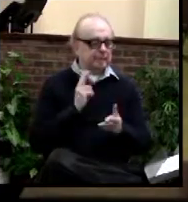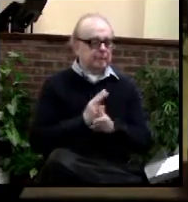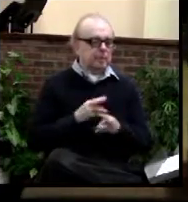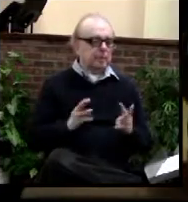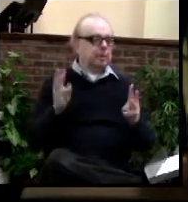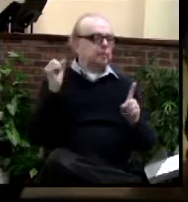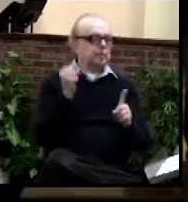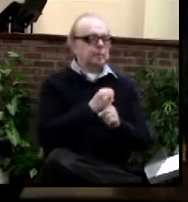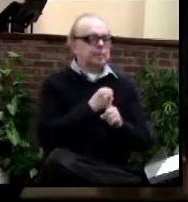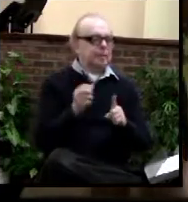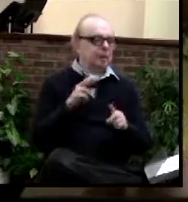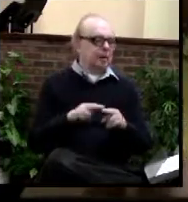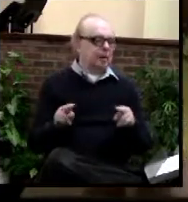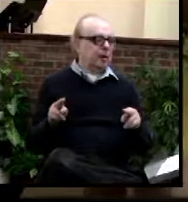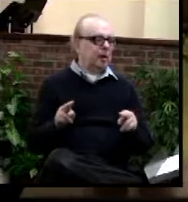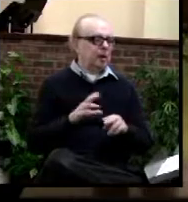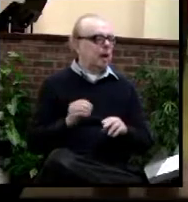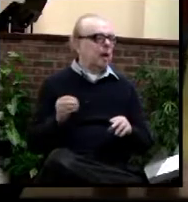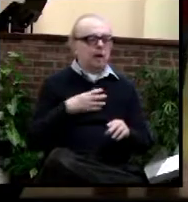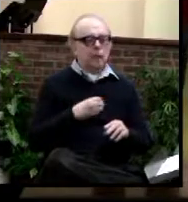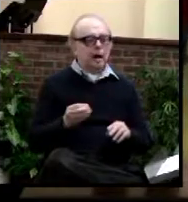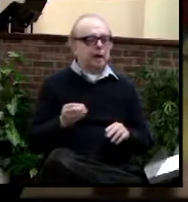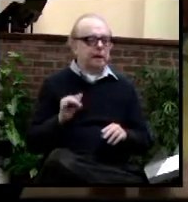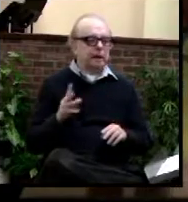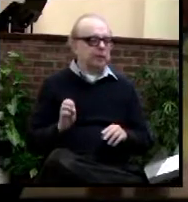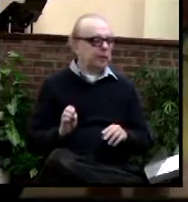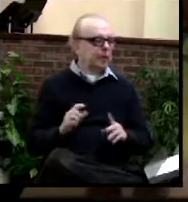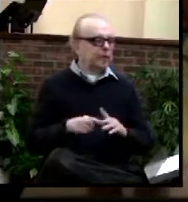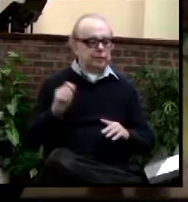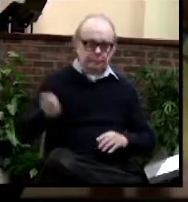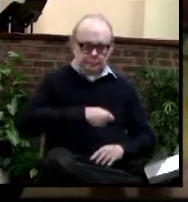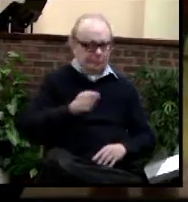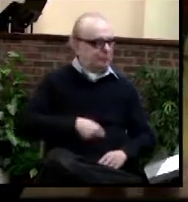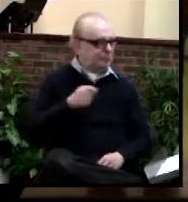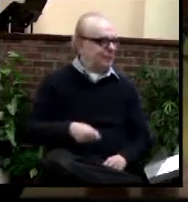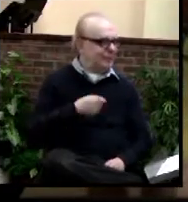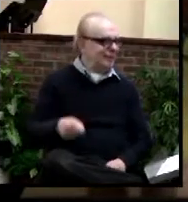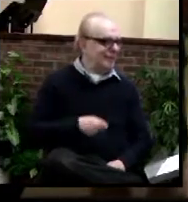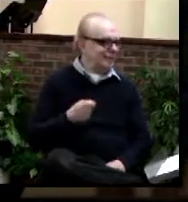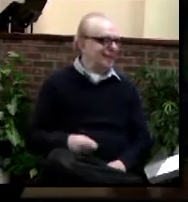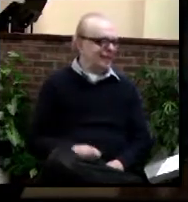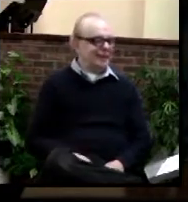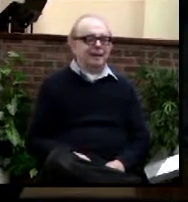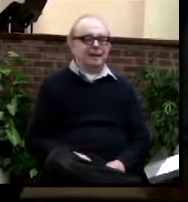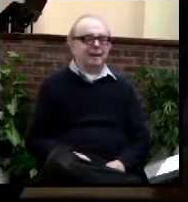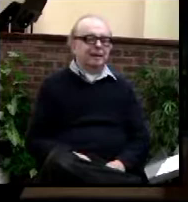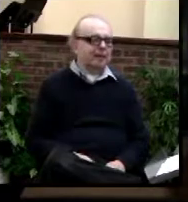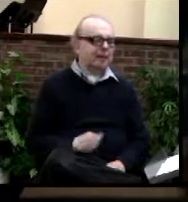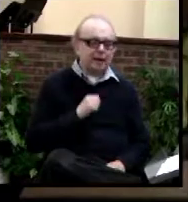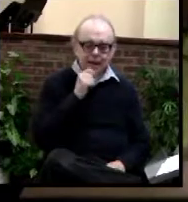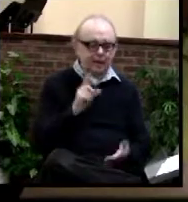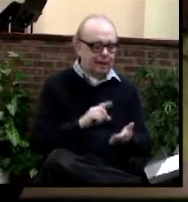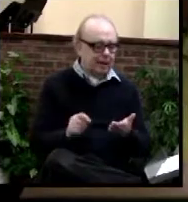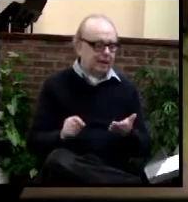an egg is the white and the yolk together and just start beating it, okay? That's not gospel. That's not